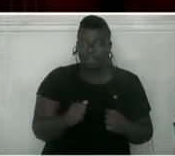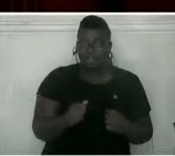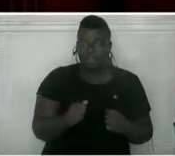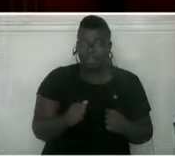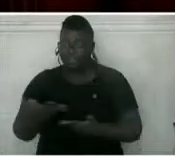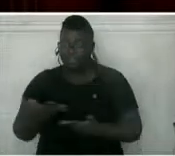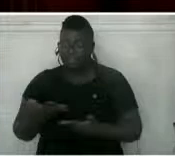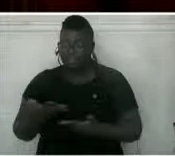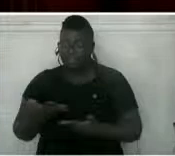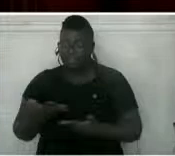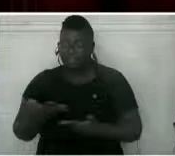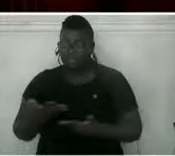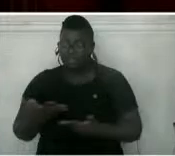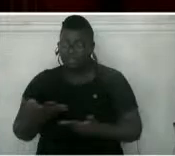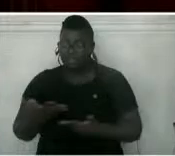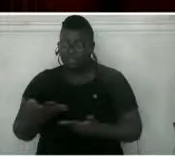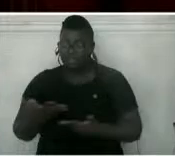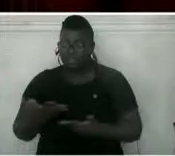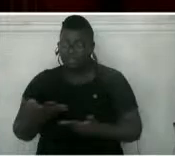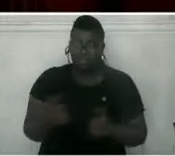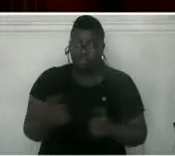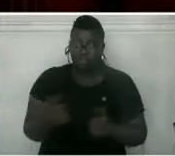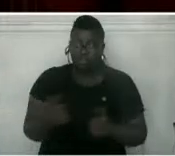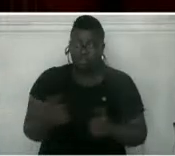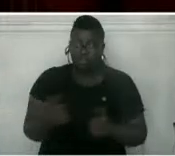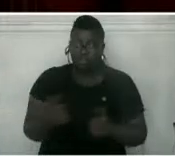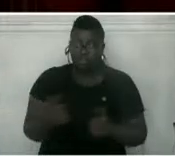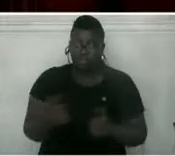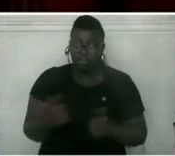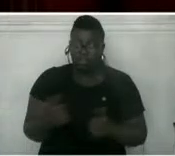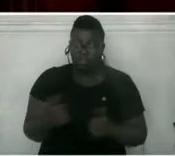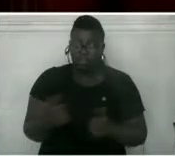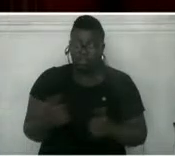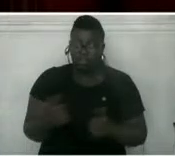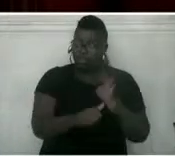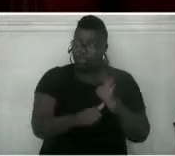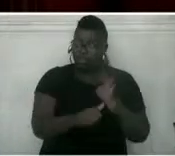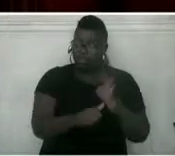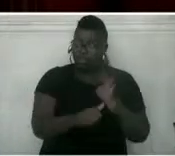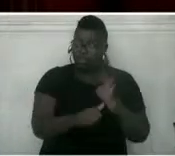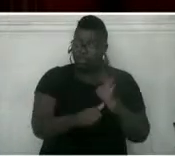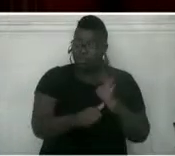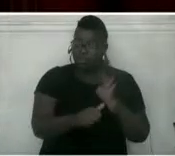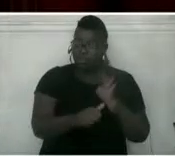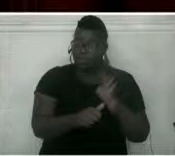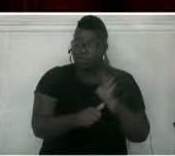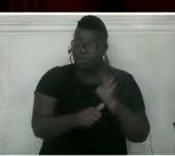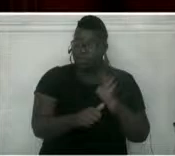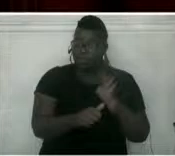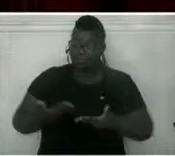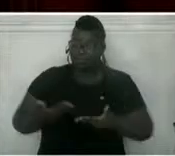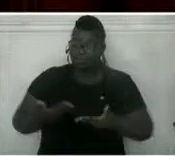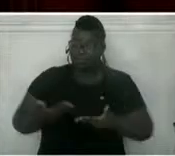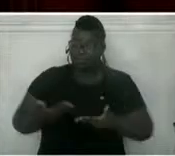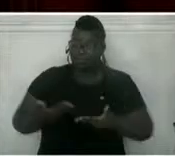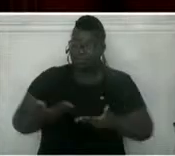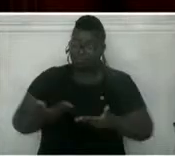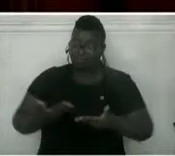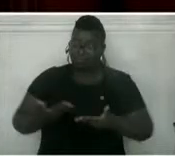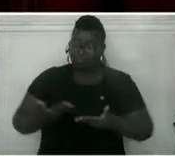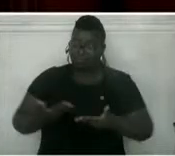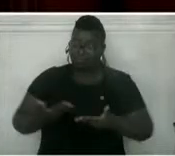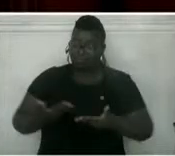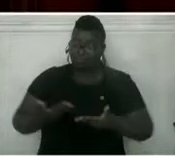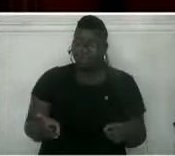official. Good governance is the key to quality and sustainable service delivery. It is against